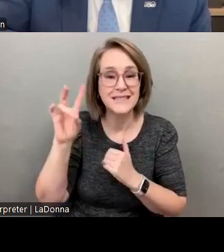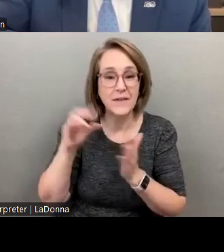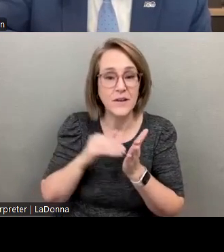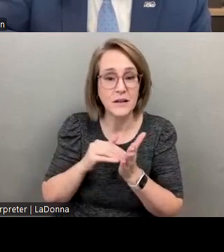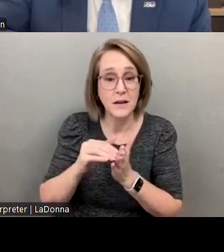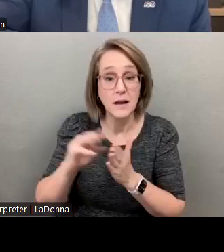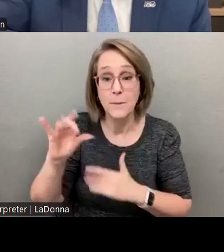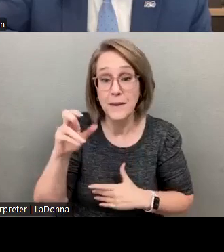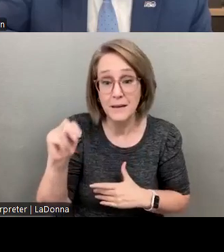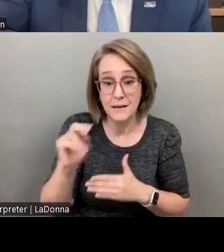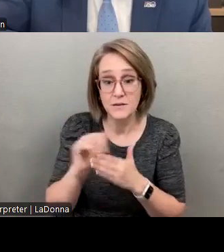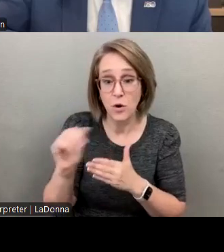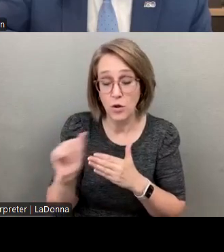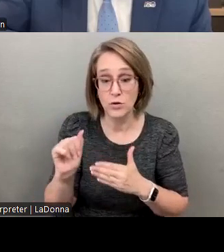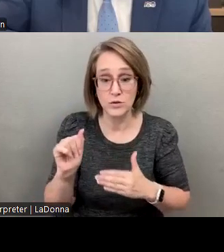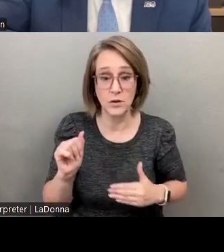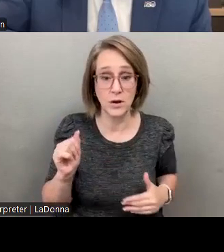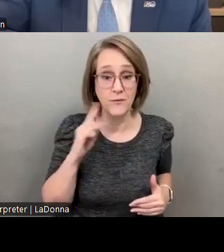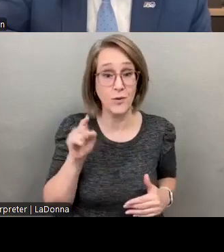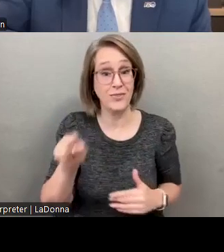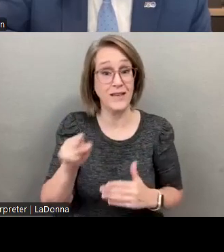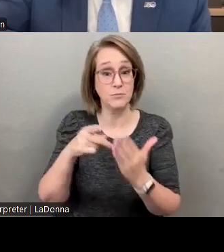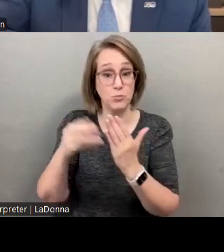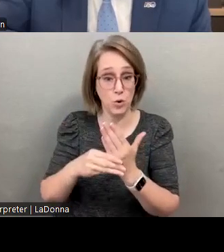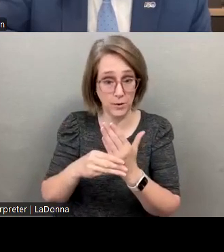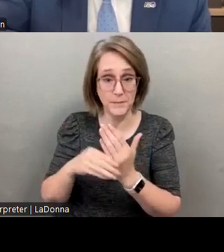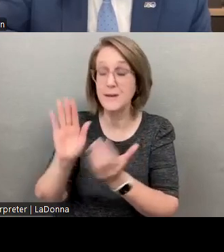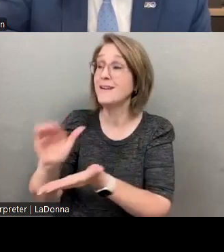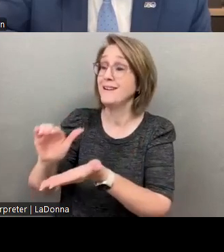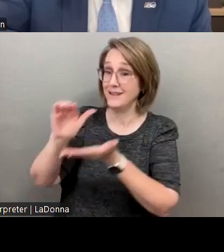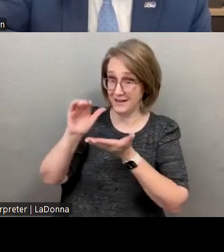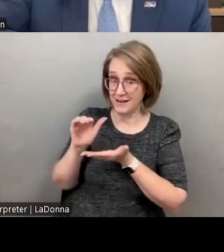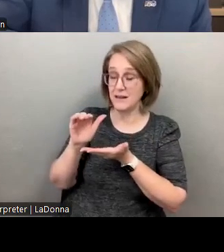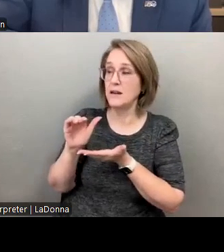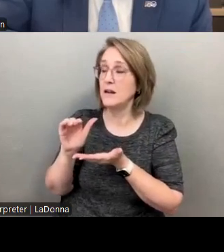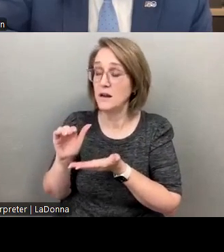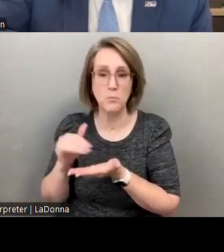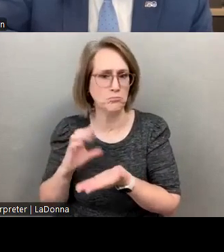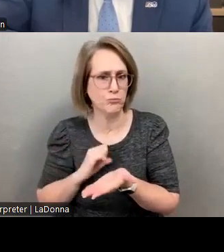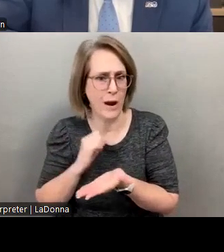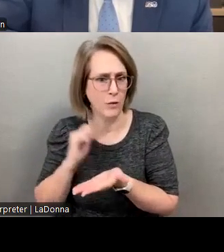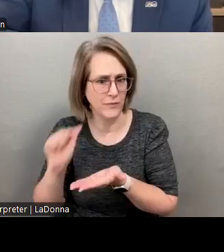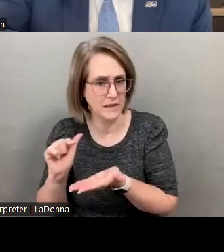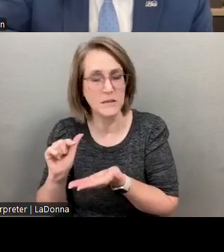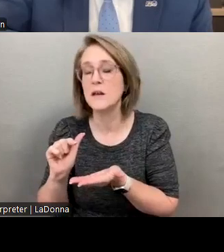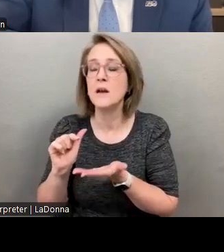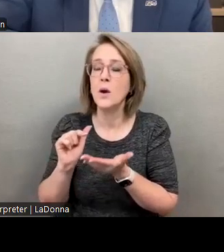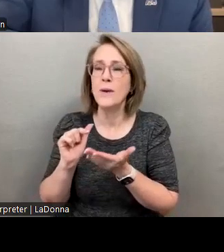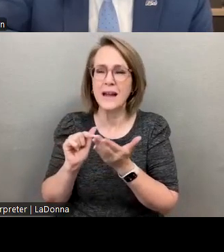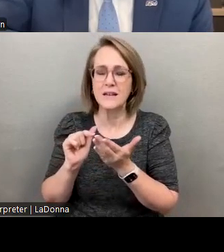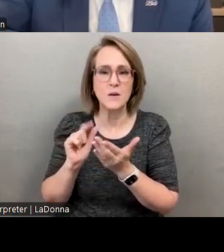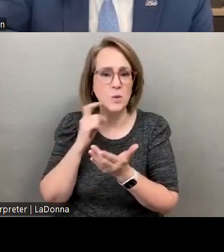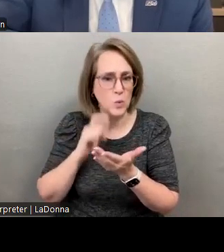It's a program we're really proud of. But when they first gave us the funds a couple years ago, we really had some difficulty building